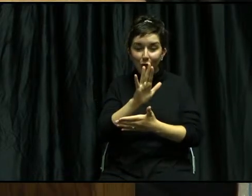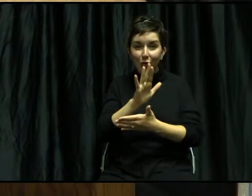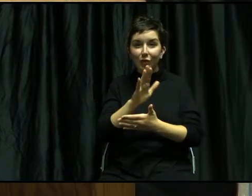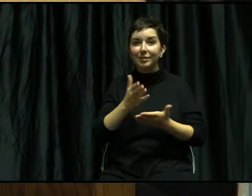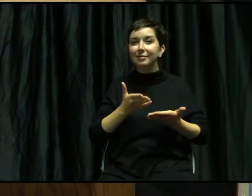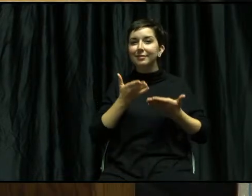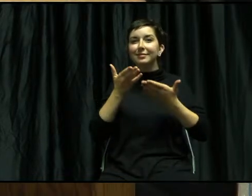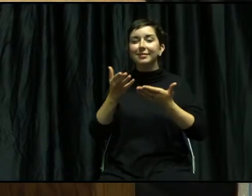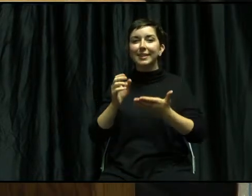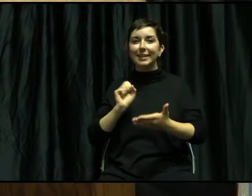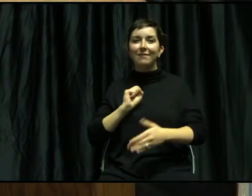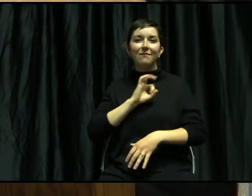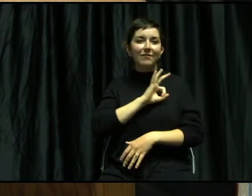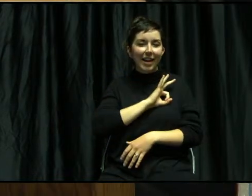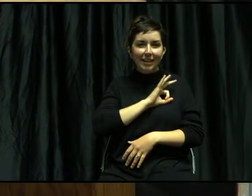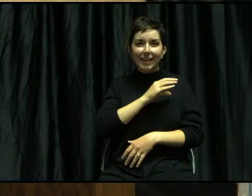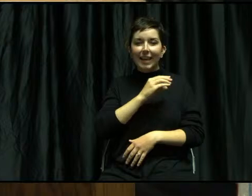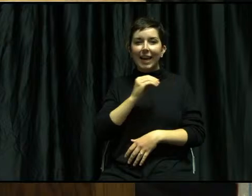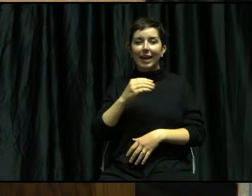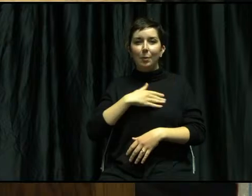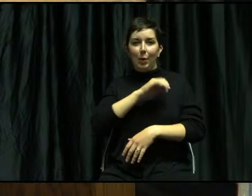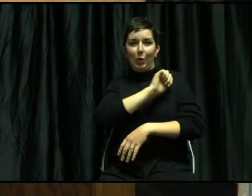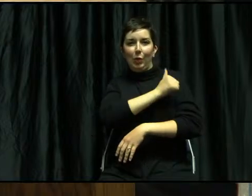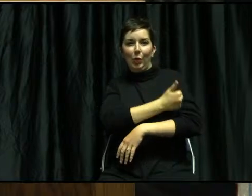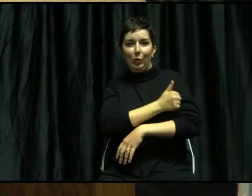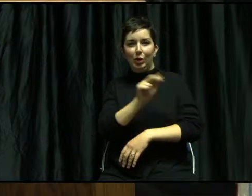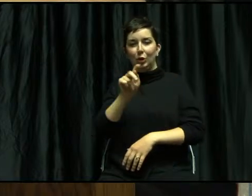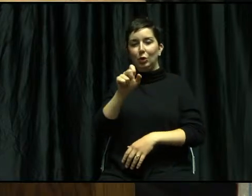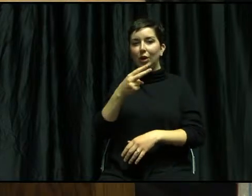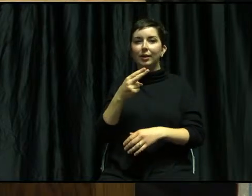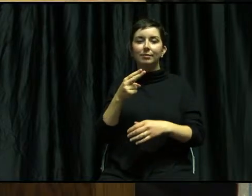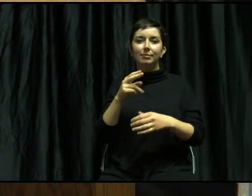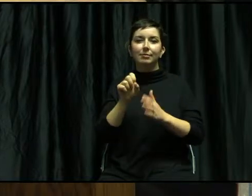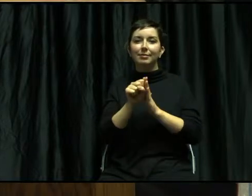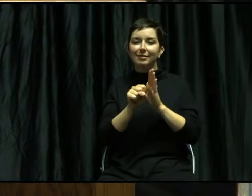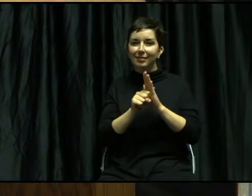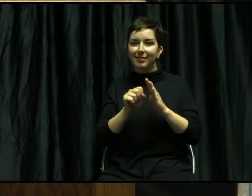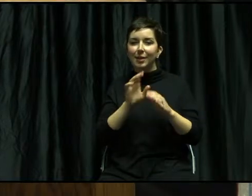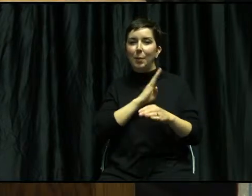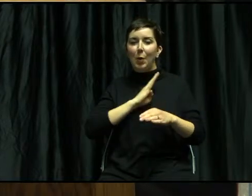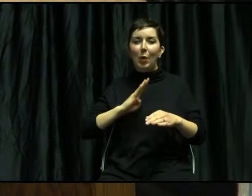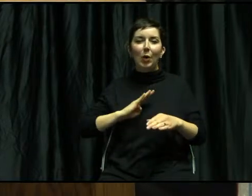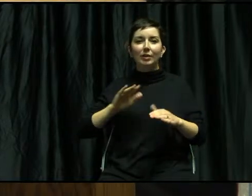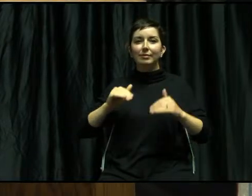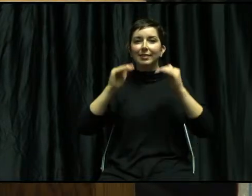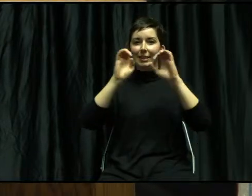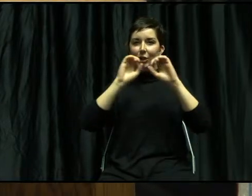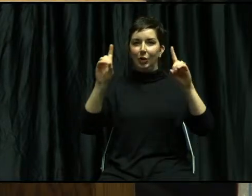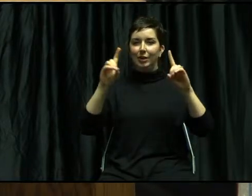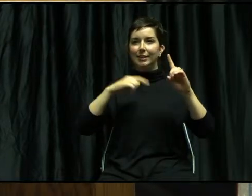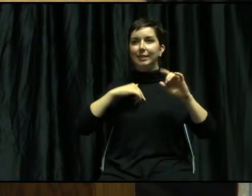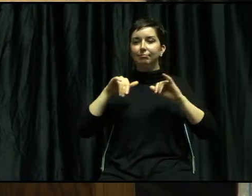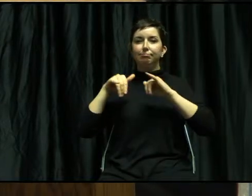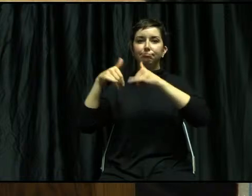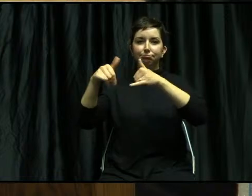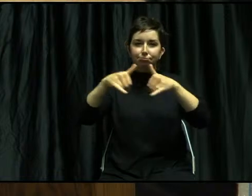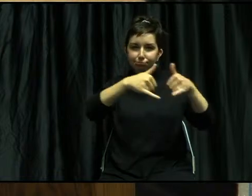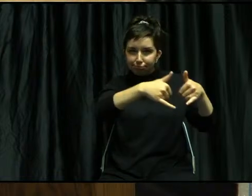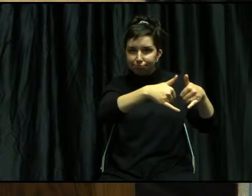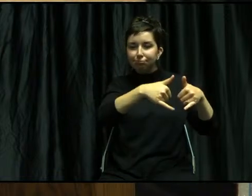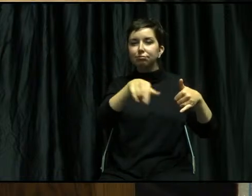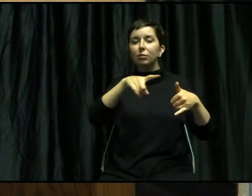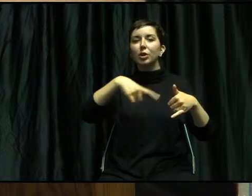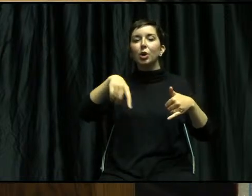recommendation of its faculty and by the authority of the Utah State Board of Higher Education, I hereby confer upon each of you